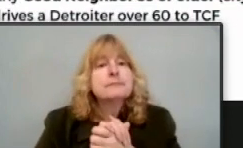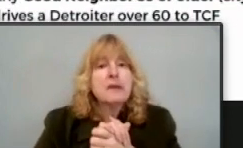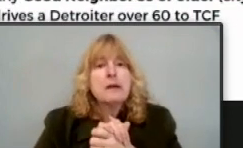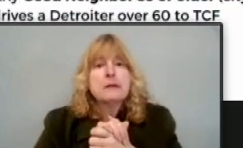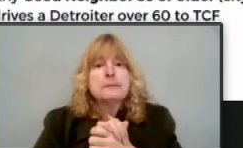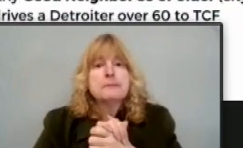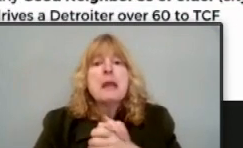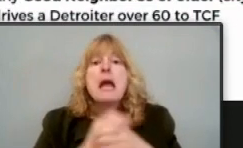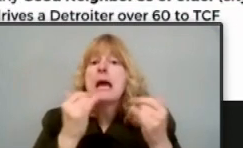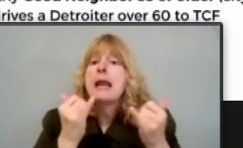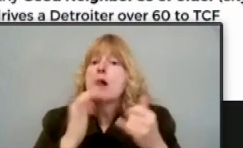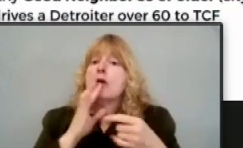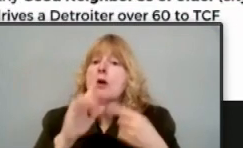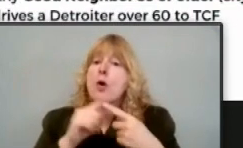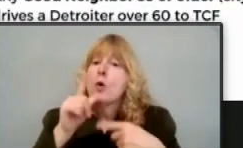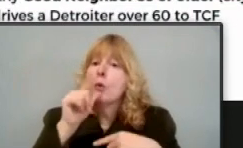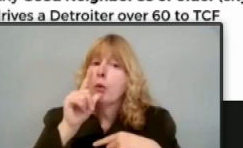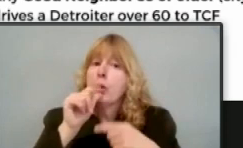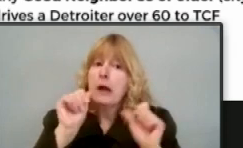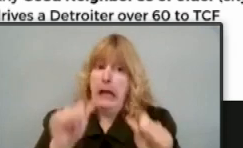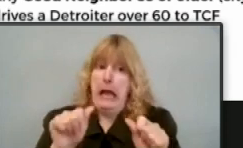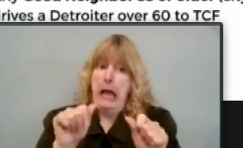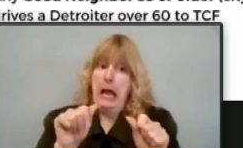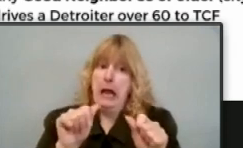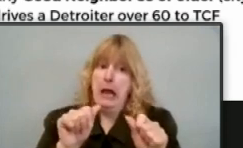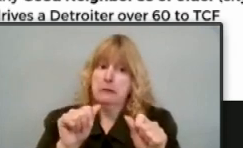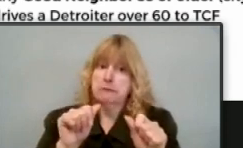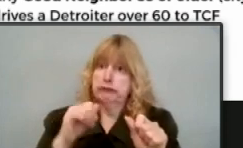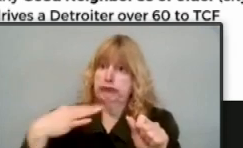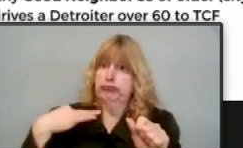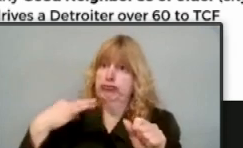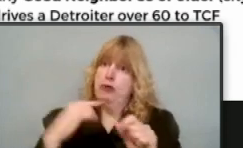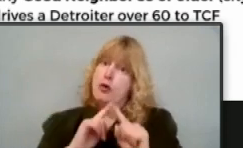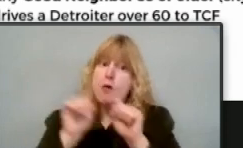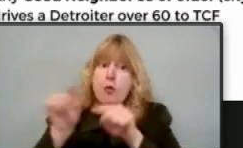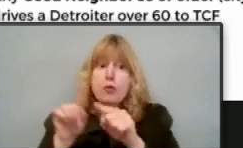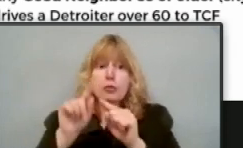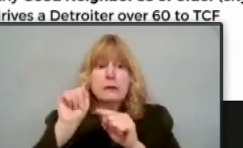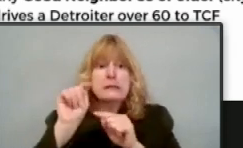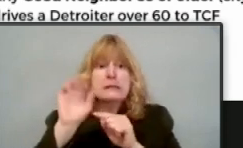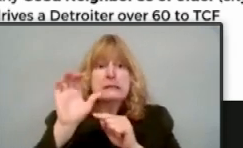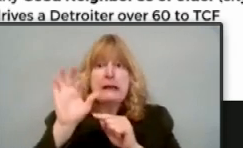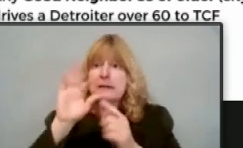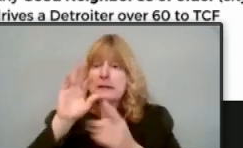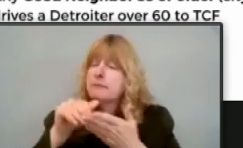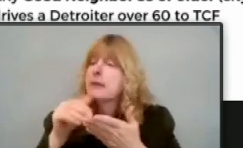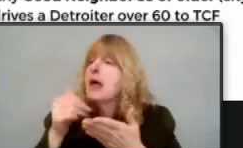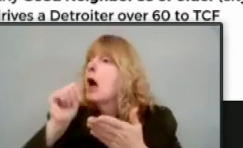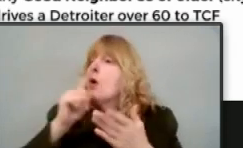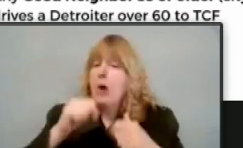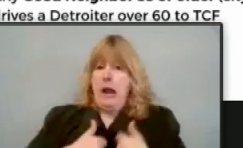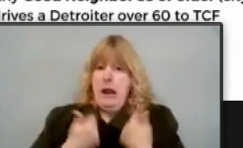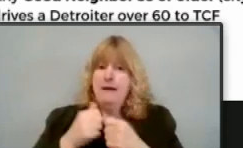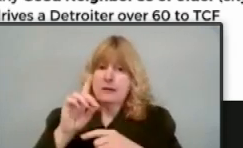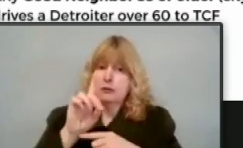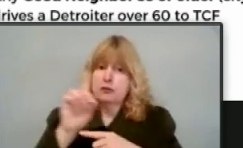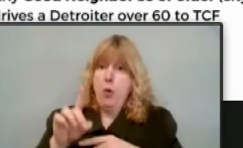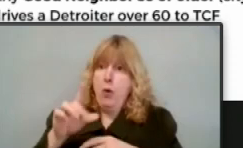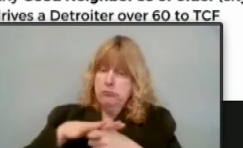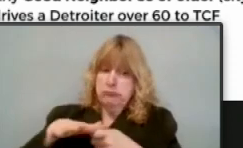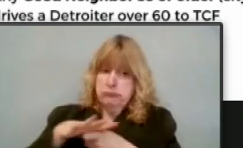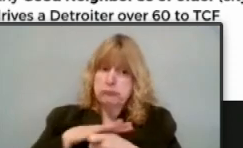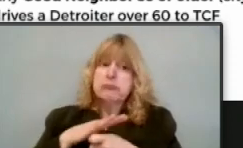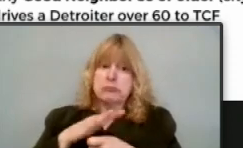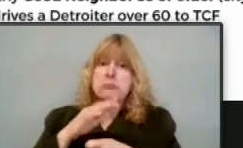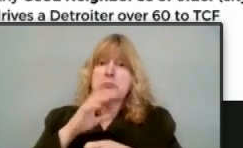So let's talk about who is eligible at the TCF Center. So any resident of the city of Detroit who is older than 65,